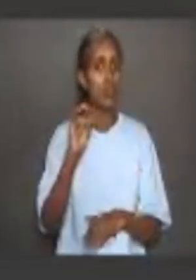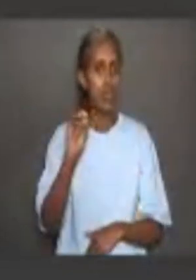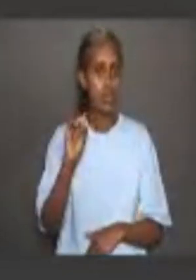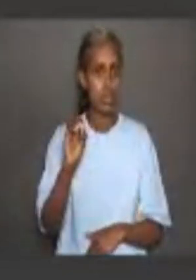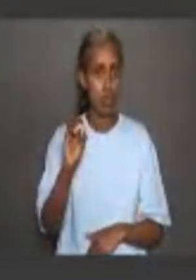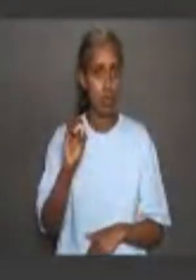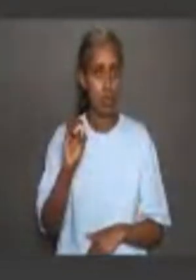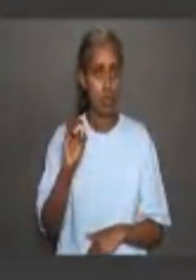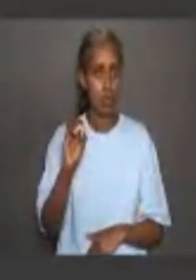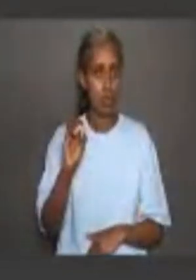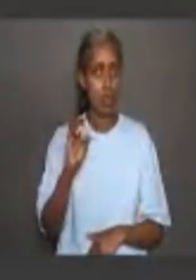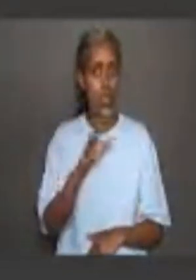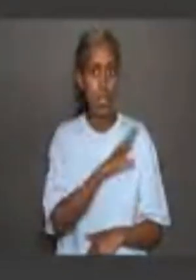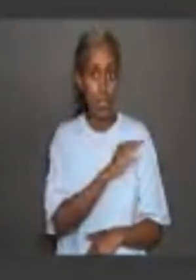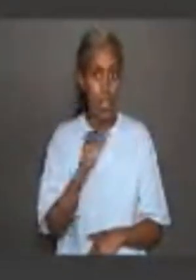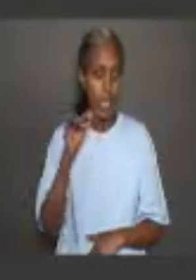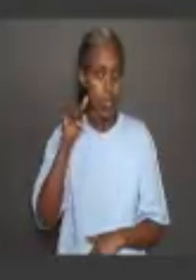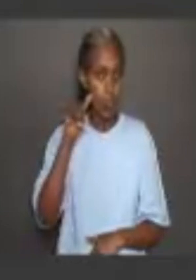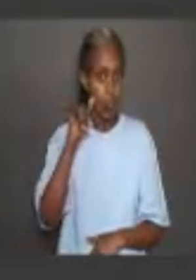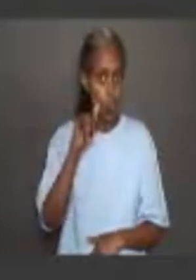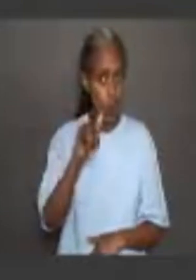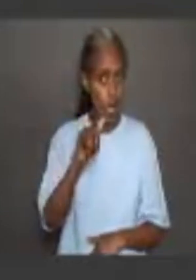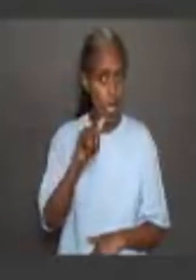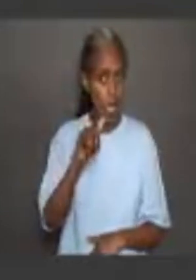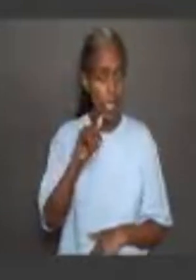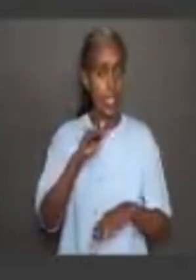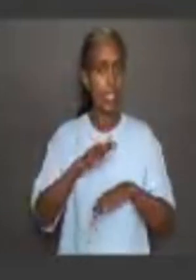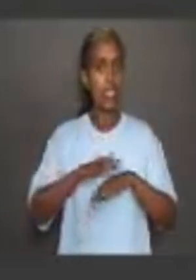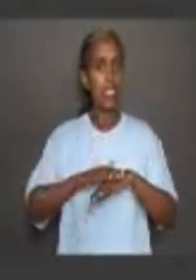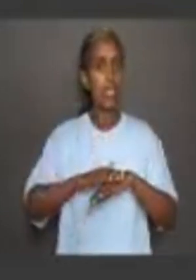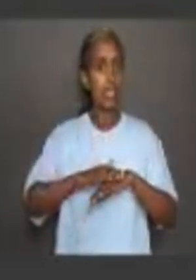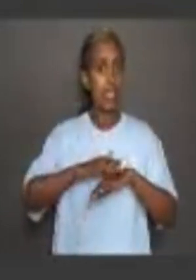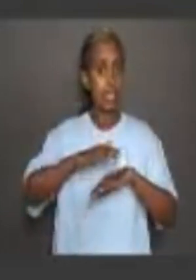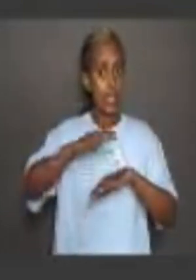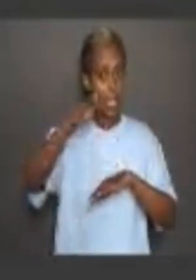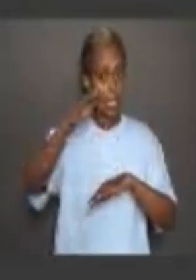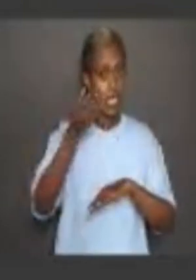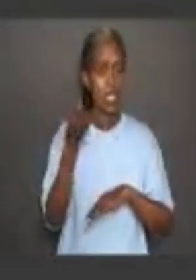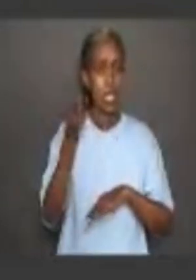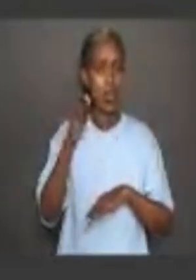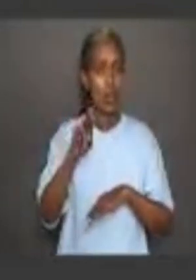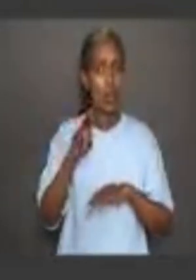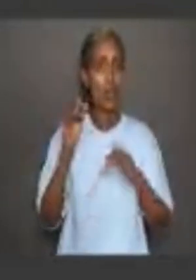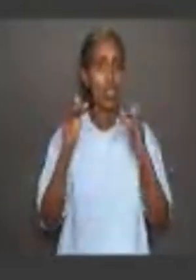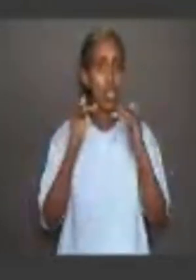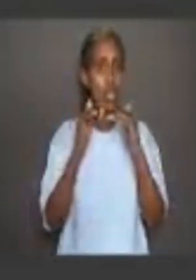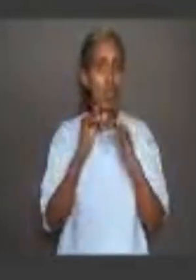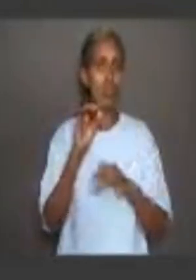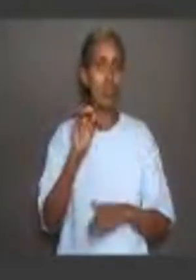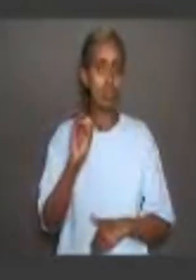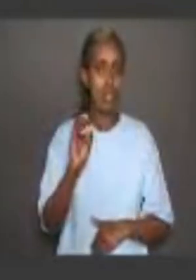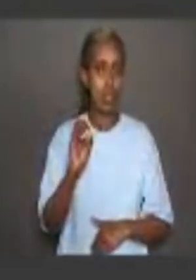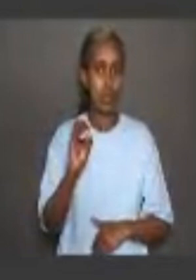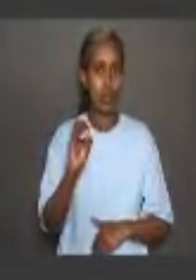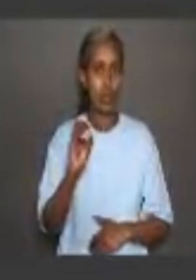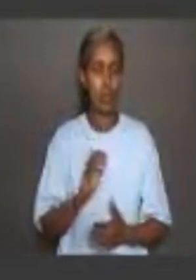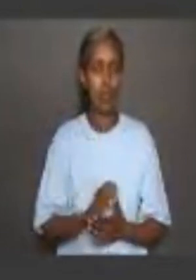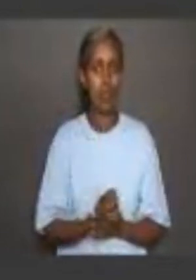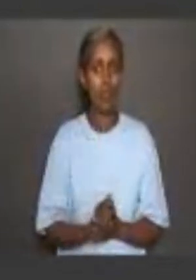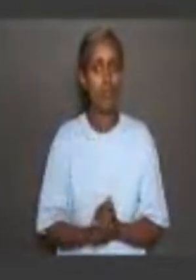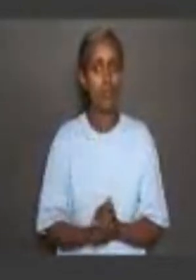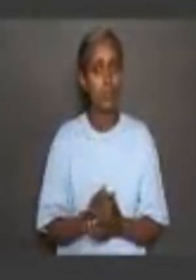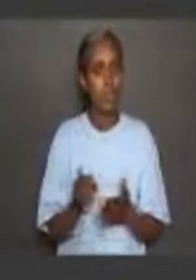0 and y is greater than or equal to 0